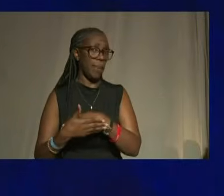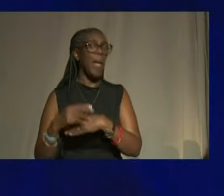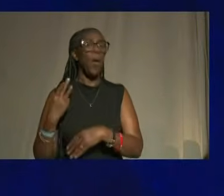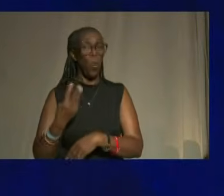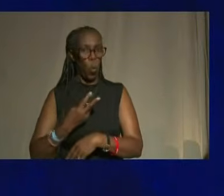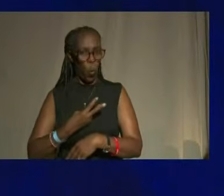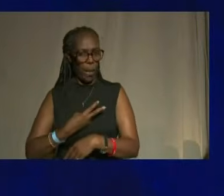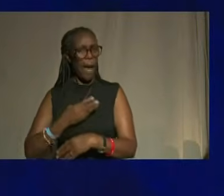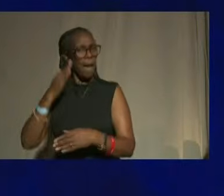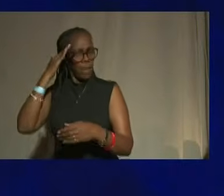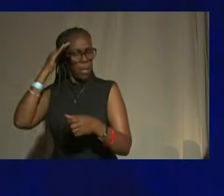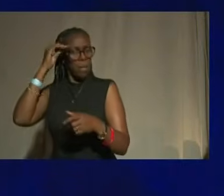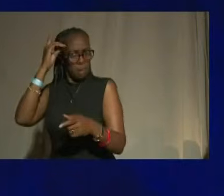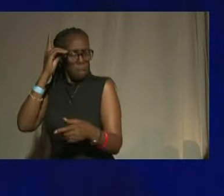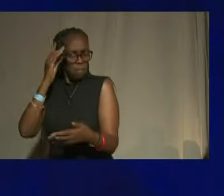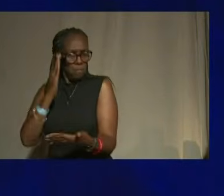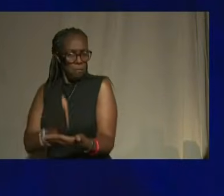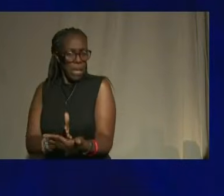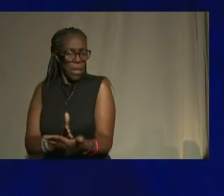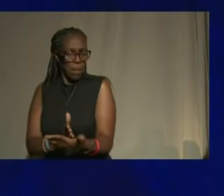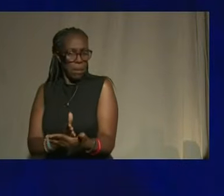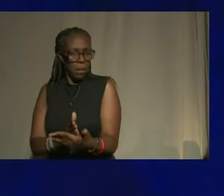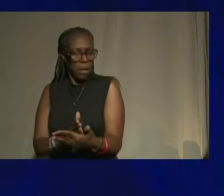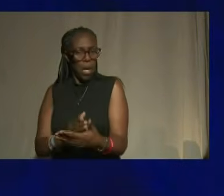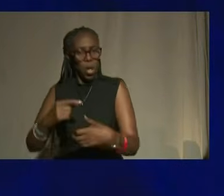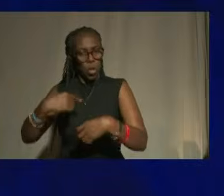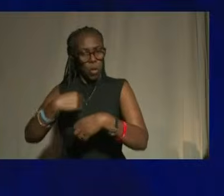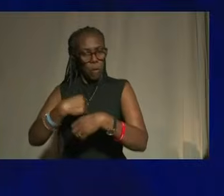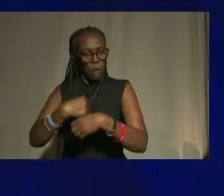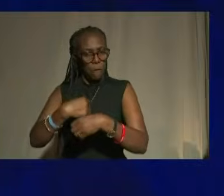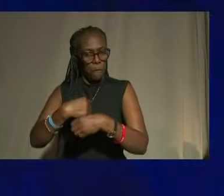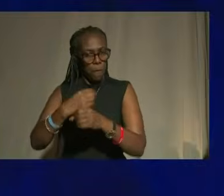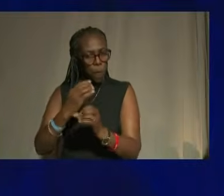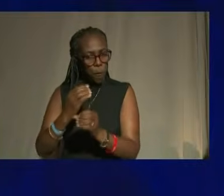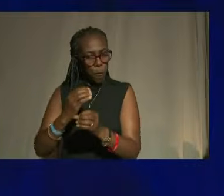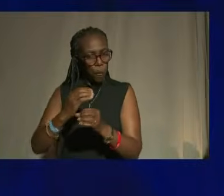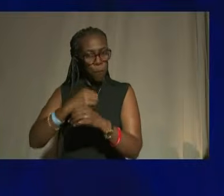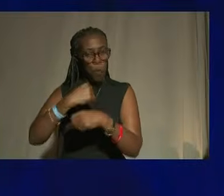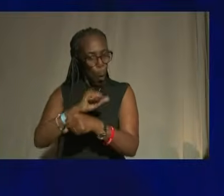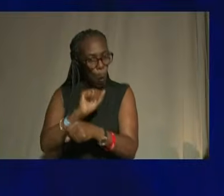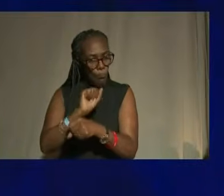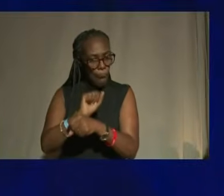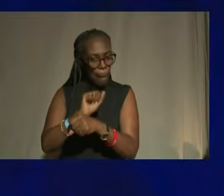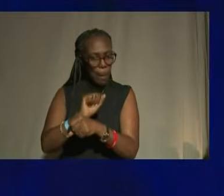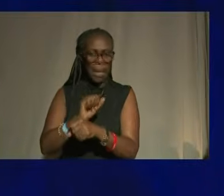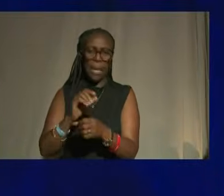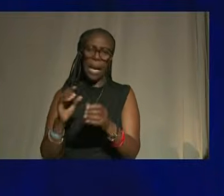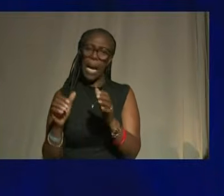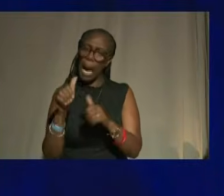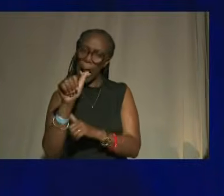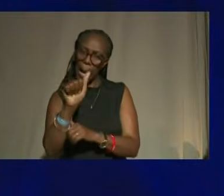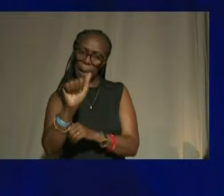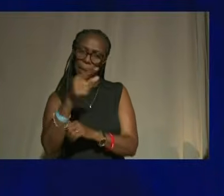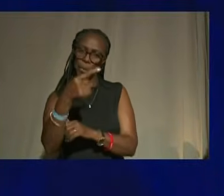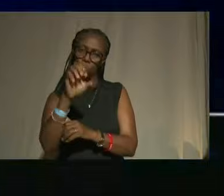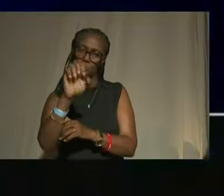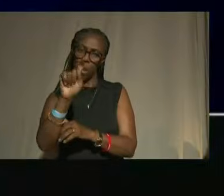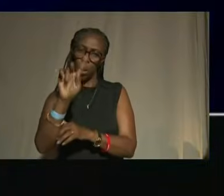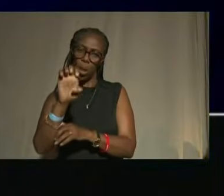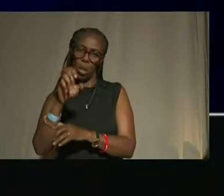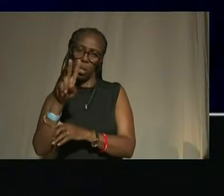to forming an agricultural development fund. This is going to ensure that we inject